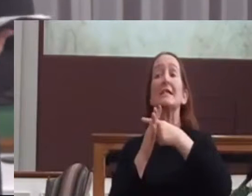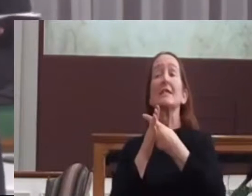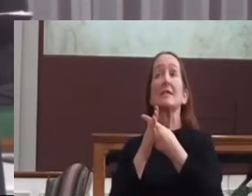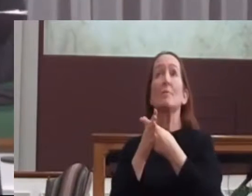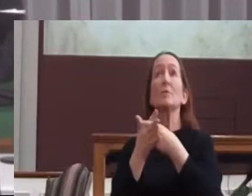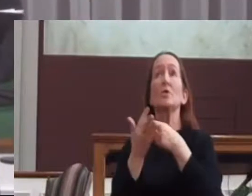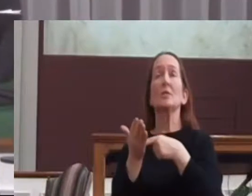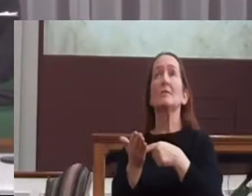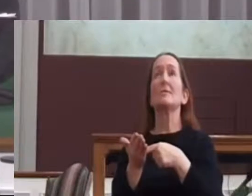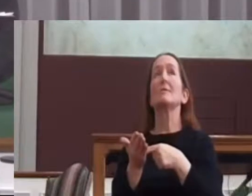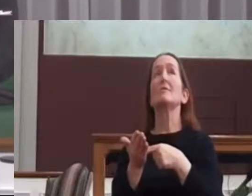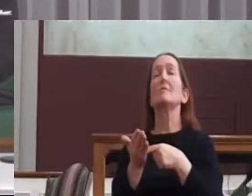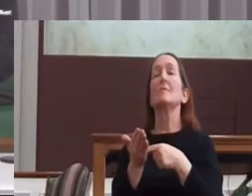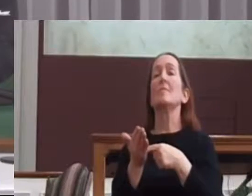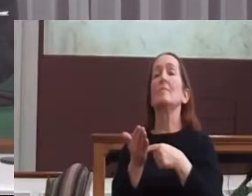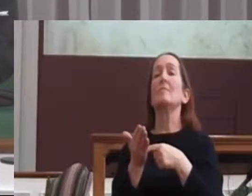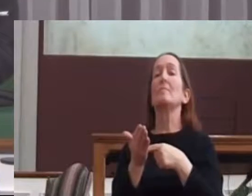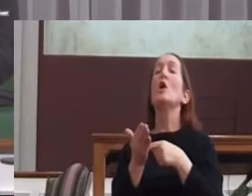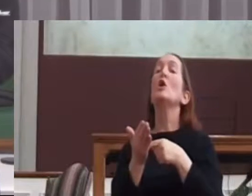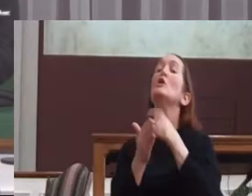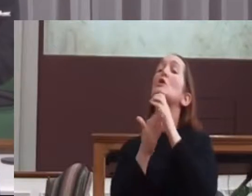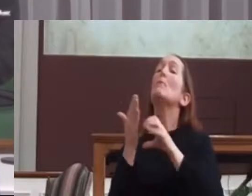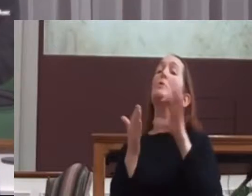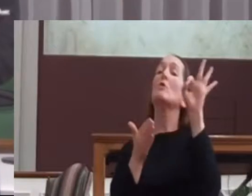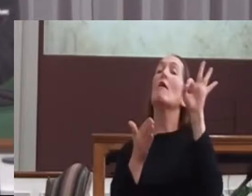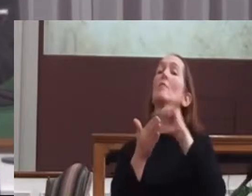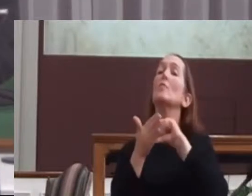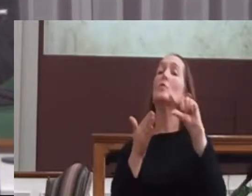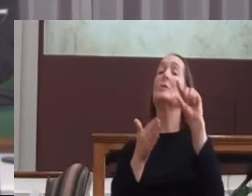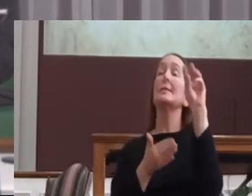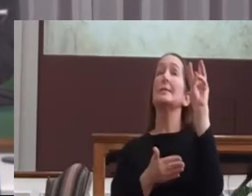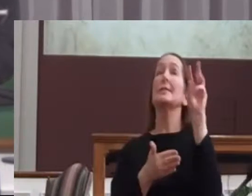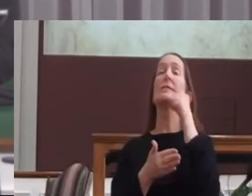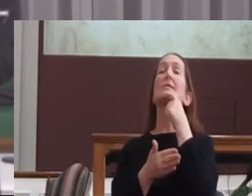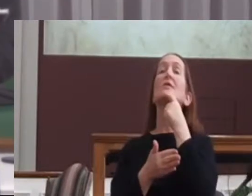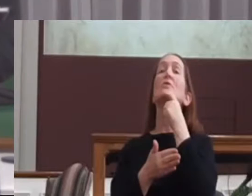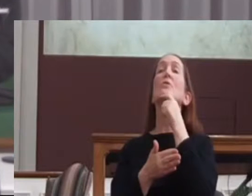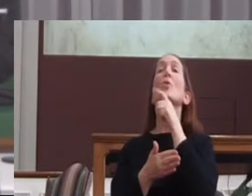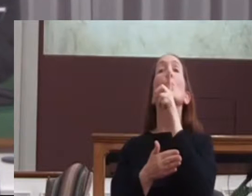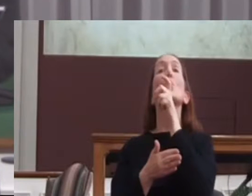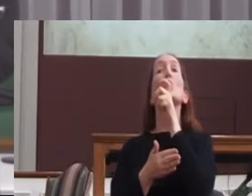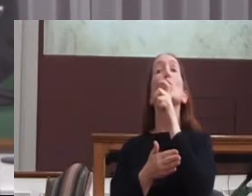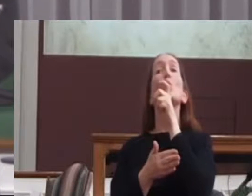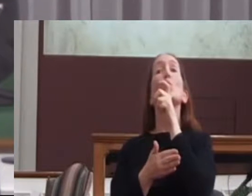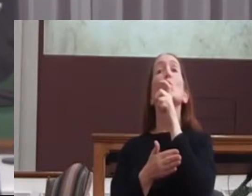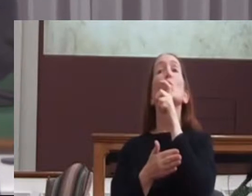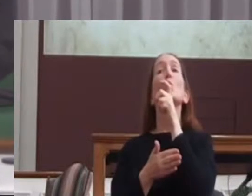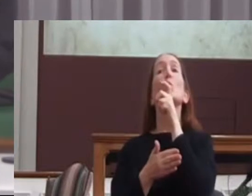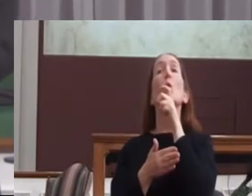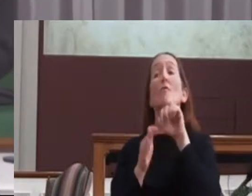because it's God who established this. But look at chapter 9, verse 6.